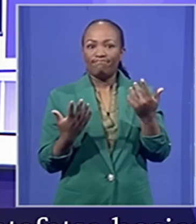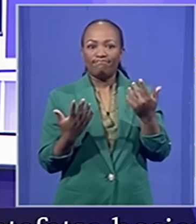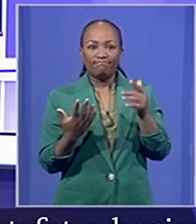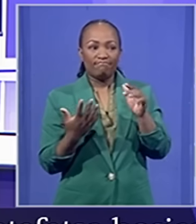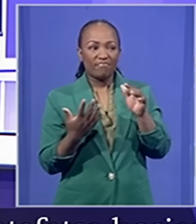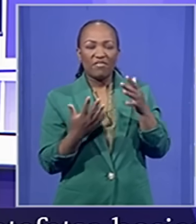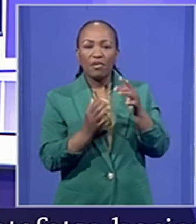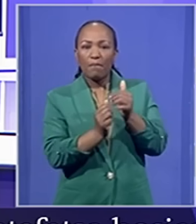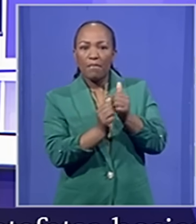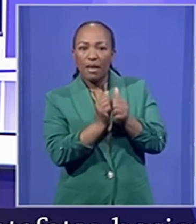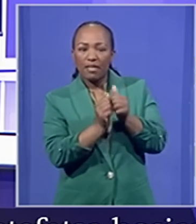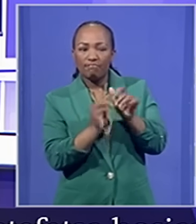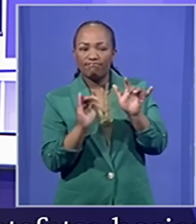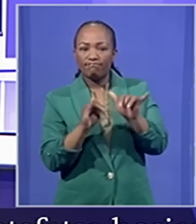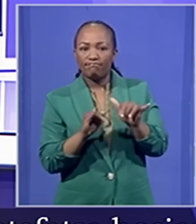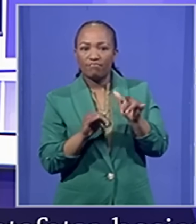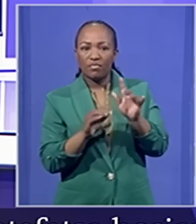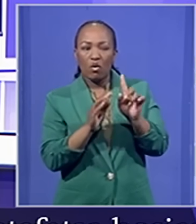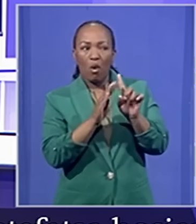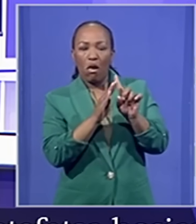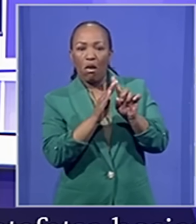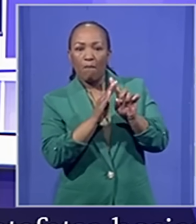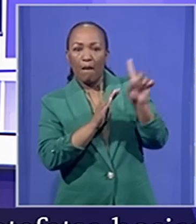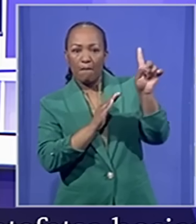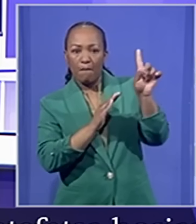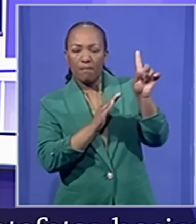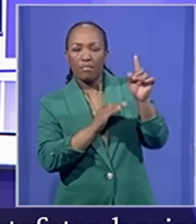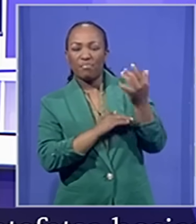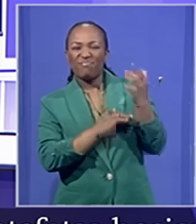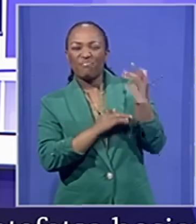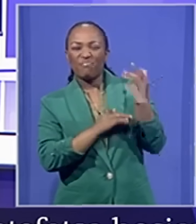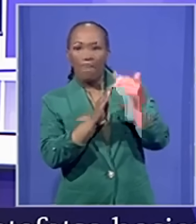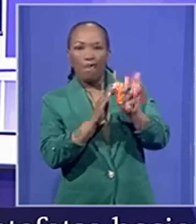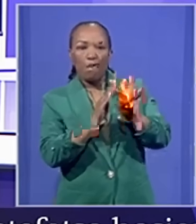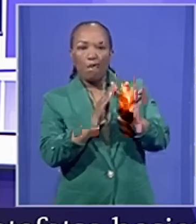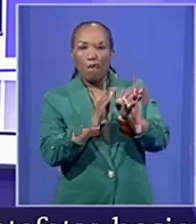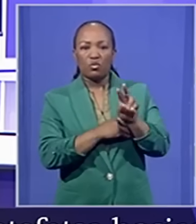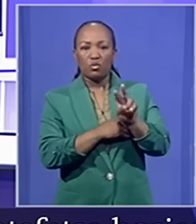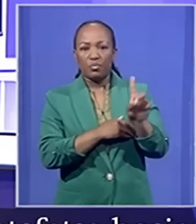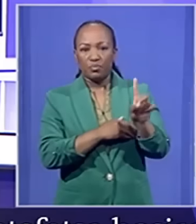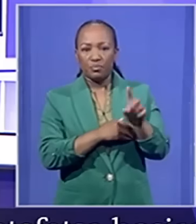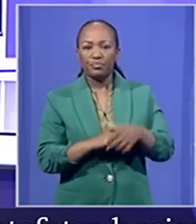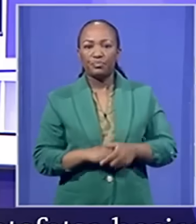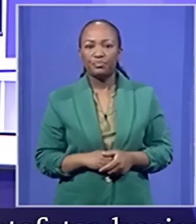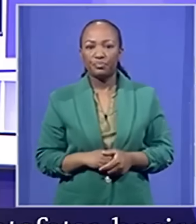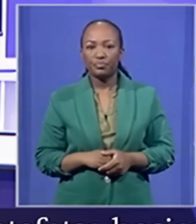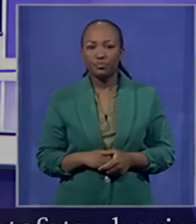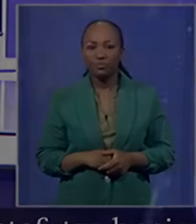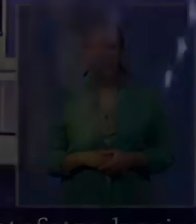ga Gupta gore ba tshabe botsamaisi ka ngwaga wa 2021.